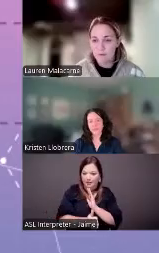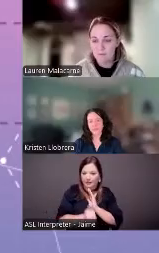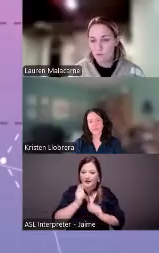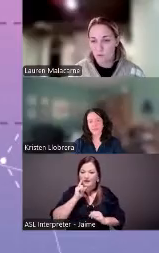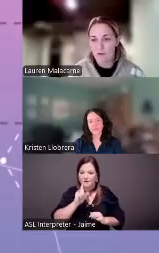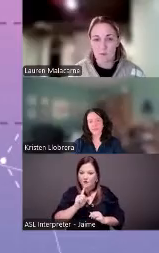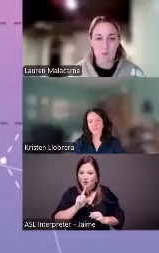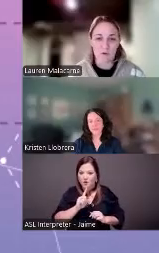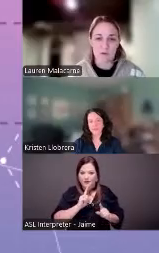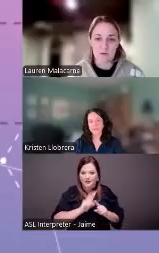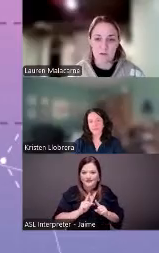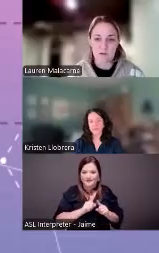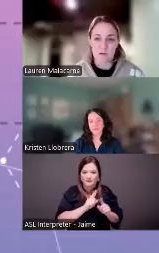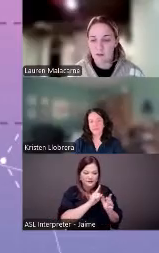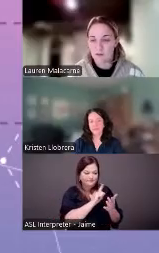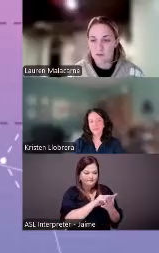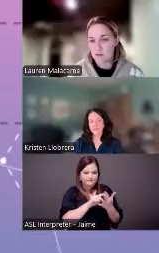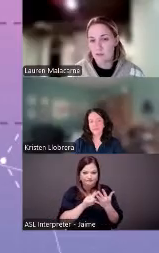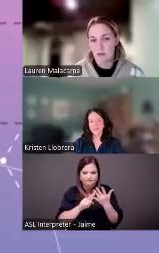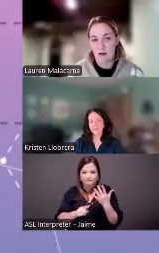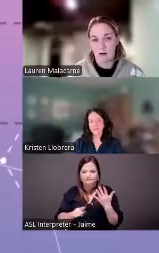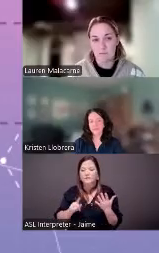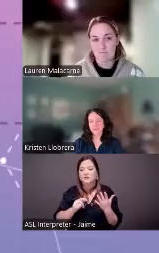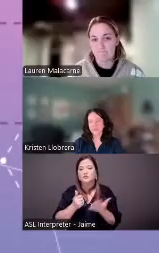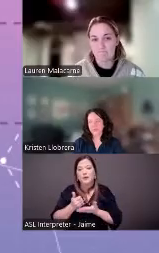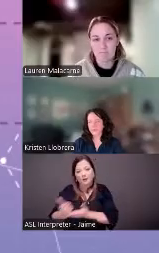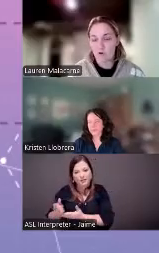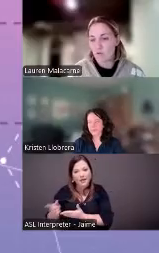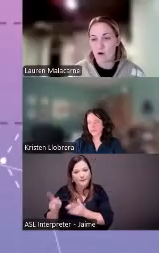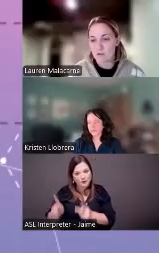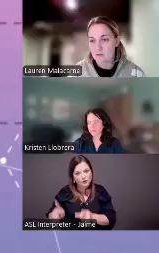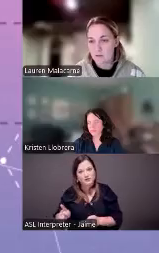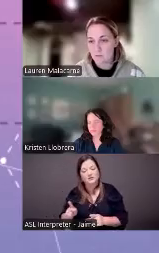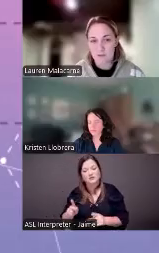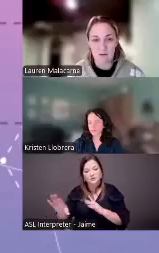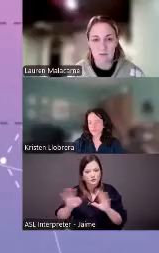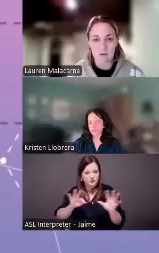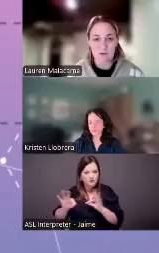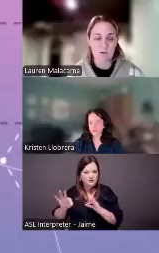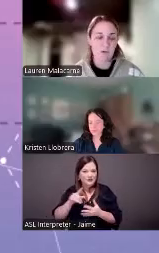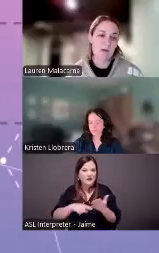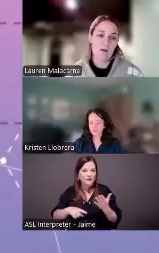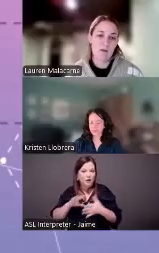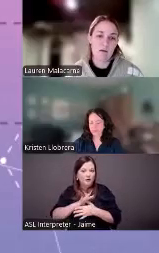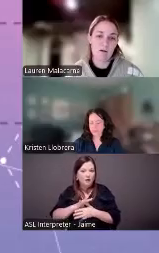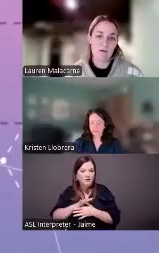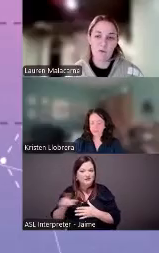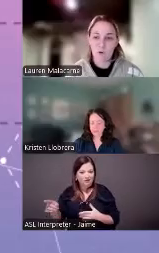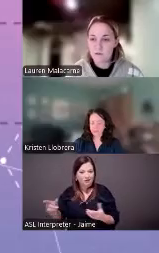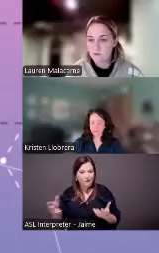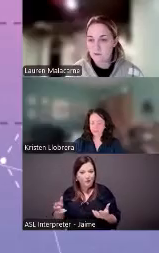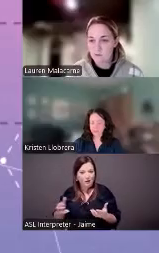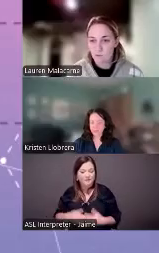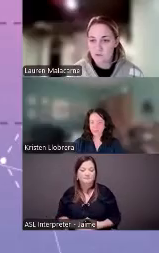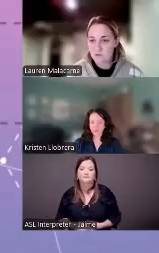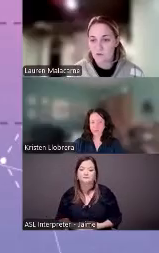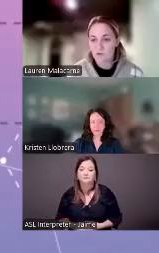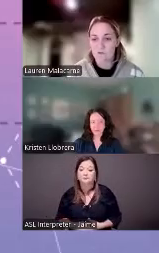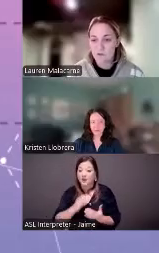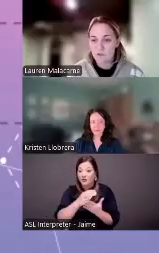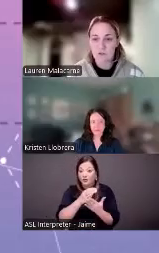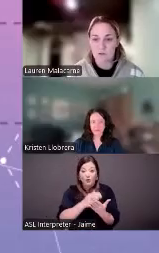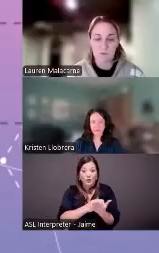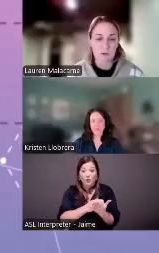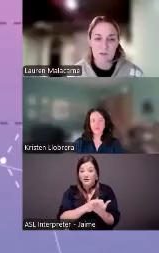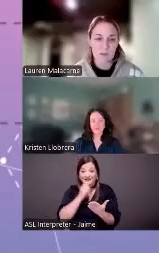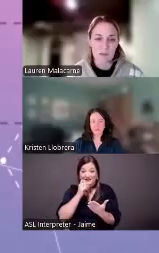help, guide that person to select, the content that they want to cover. So the course isn't a forced start to